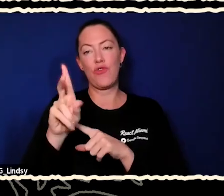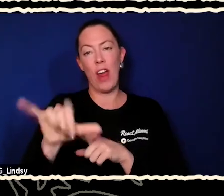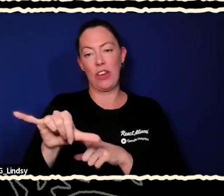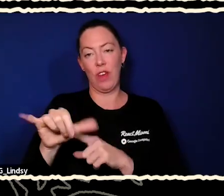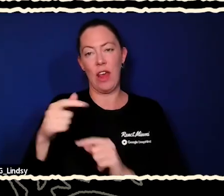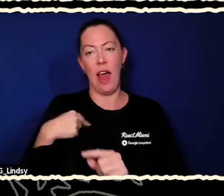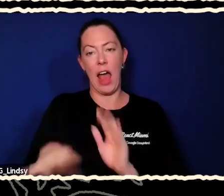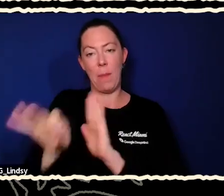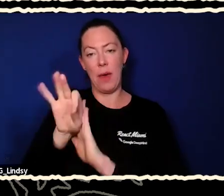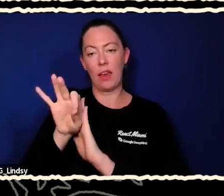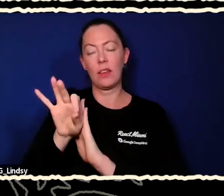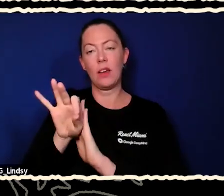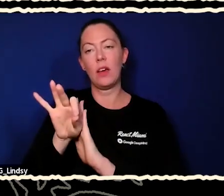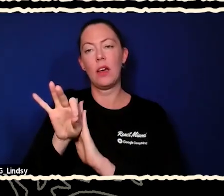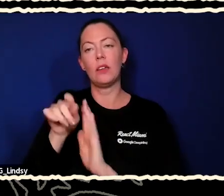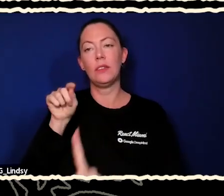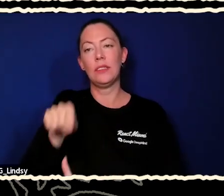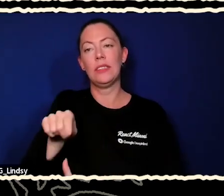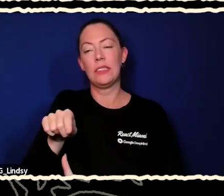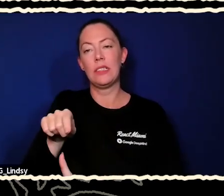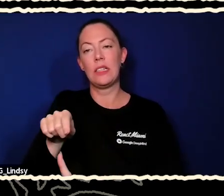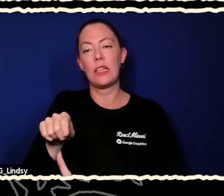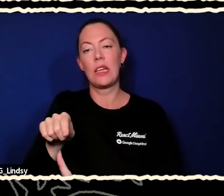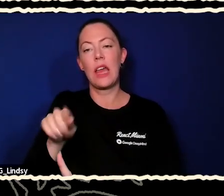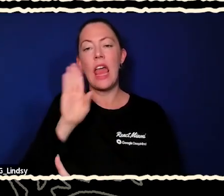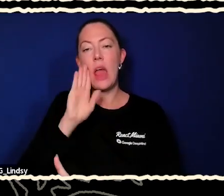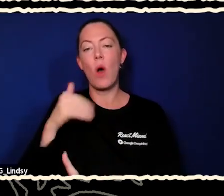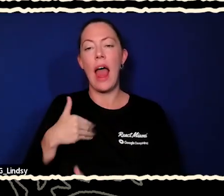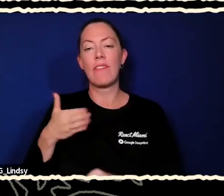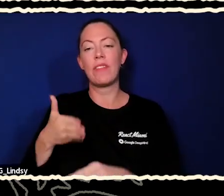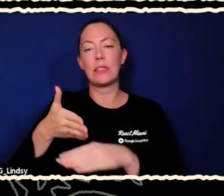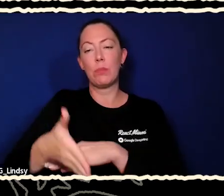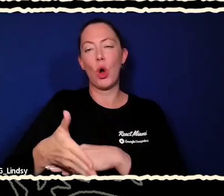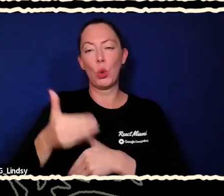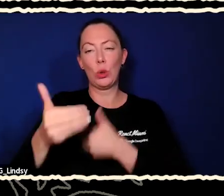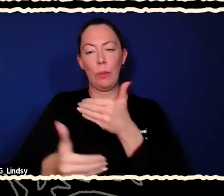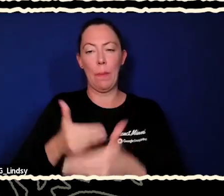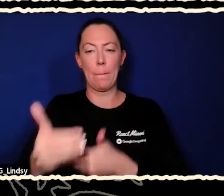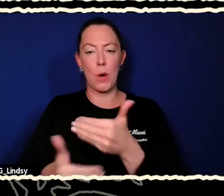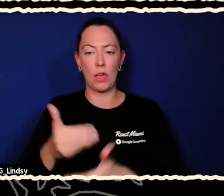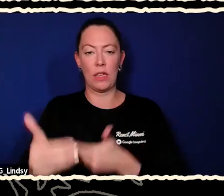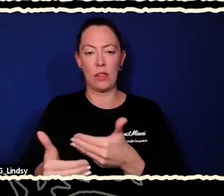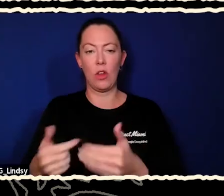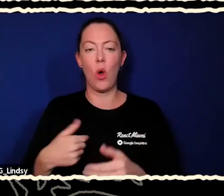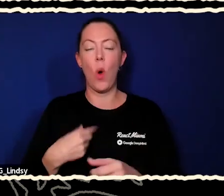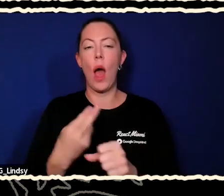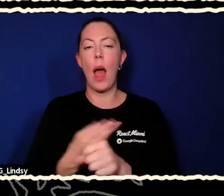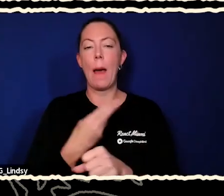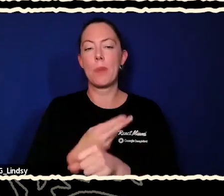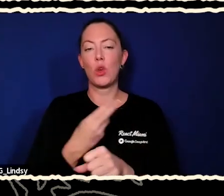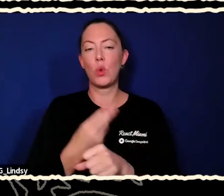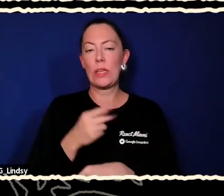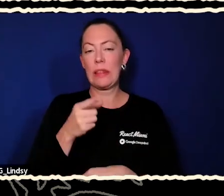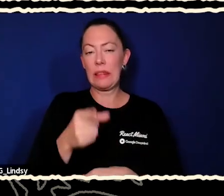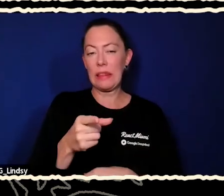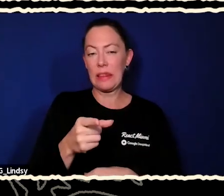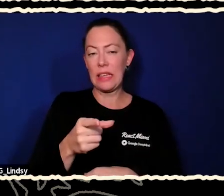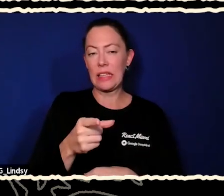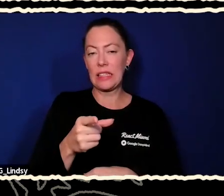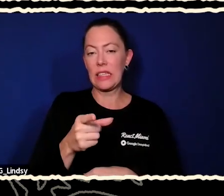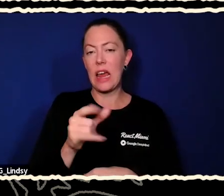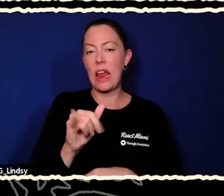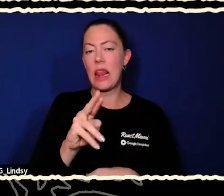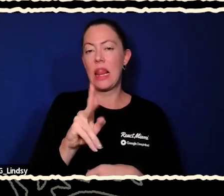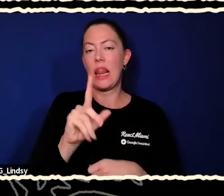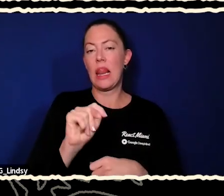it will go to this post process. I'm using a linting here and a formatter, or xlint. You can use your ESLint or